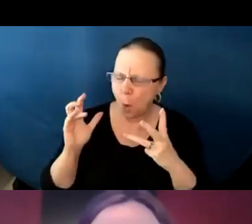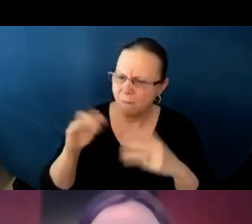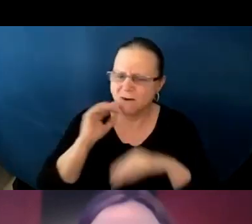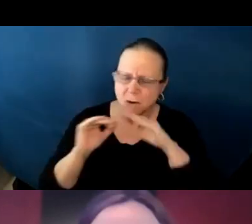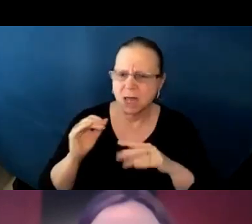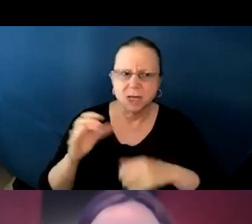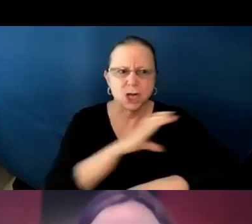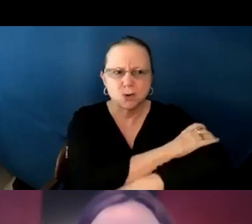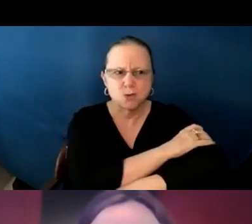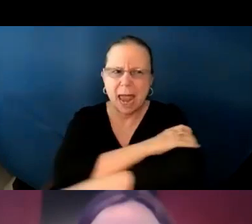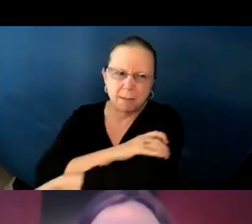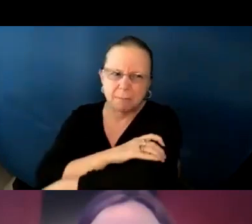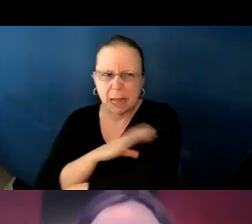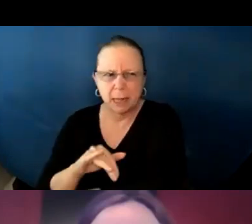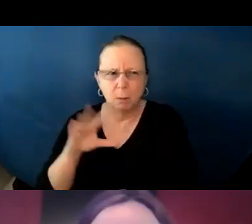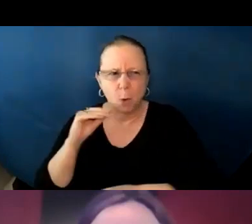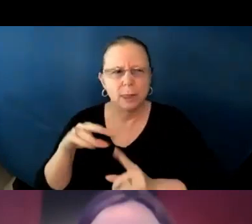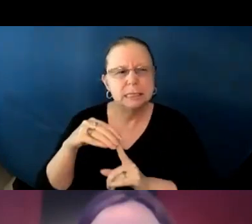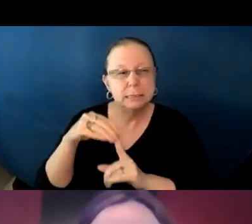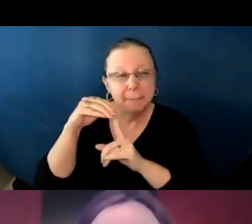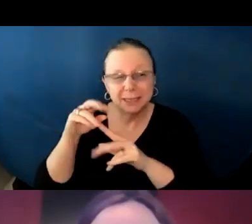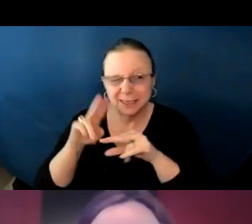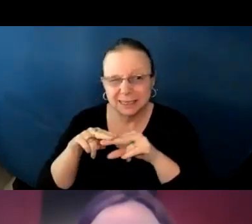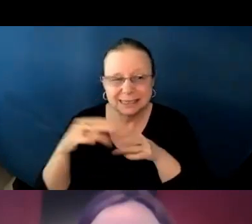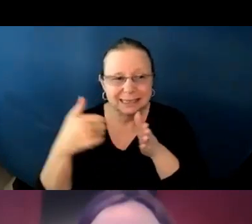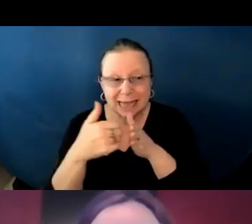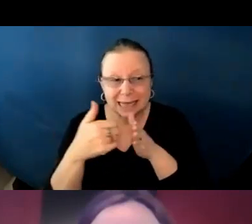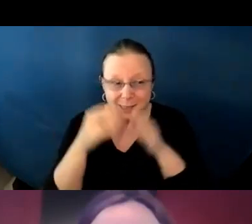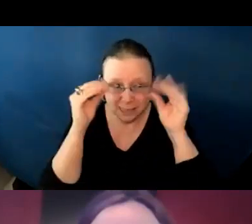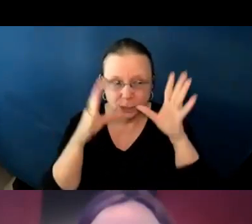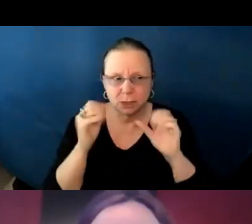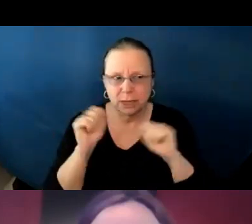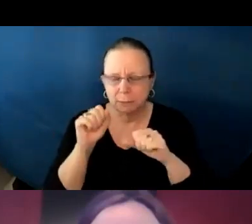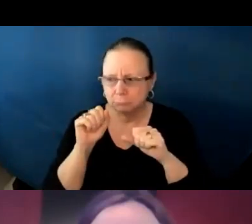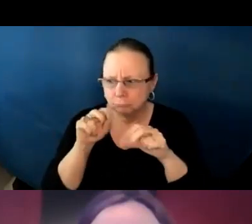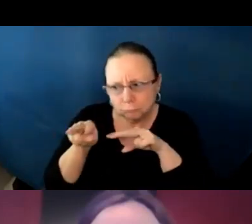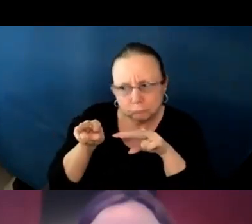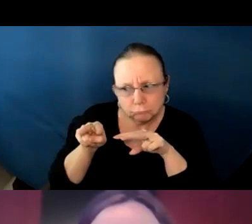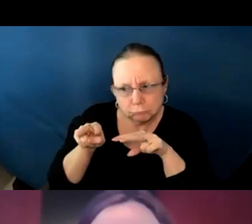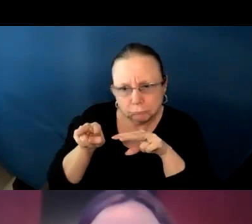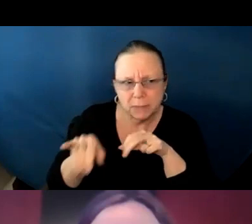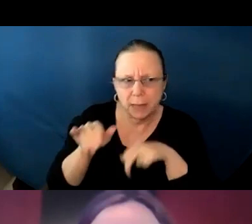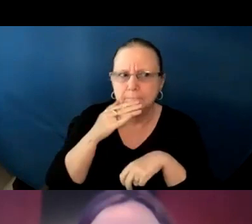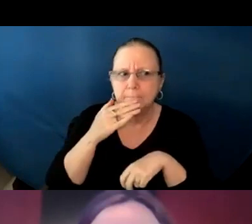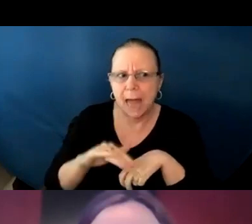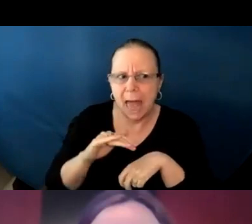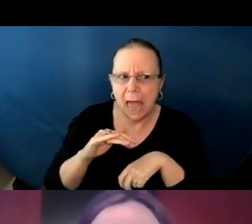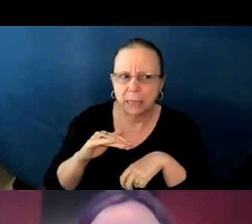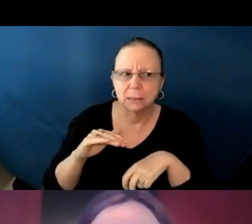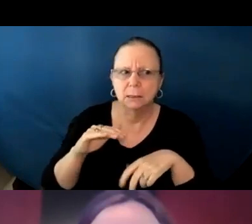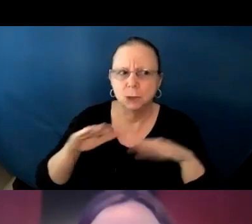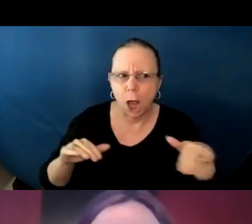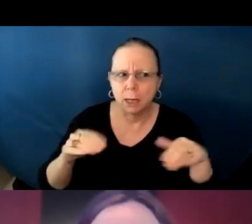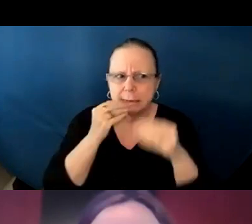classroom to that special seat right next to the teacher so she could keep an eye on that bad child who eats other children's